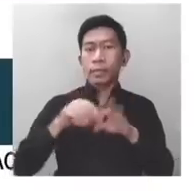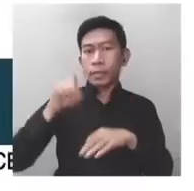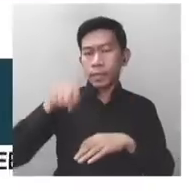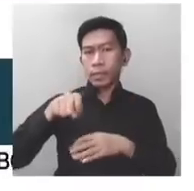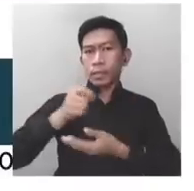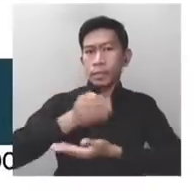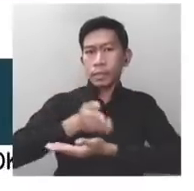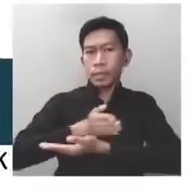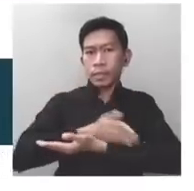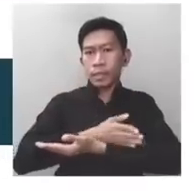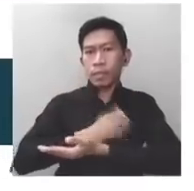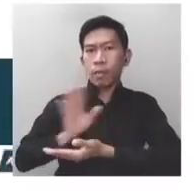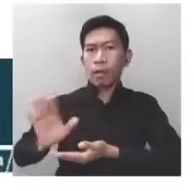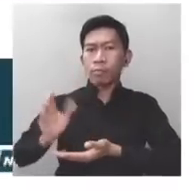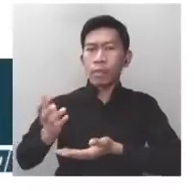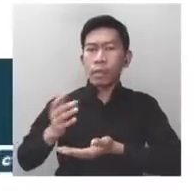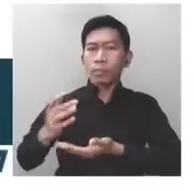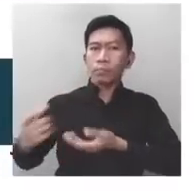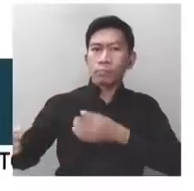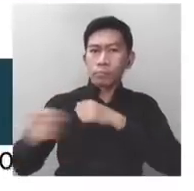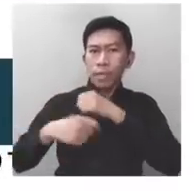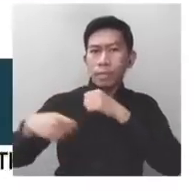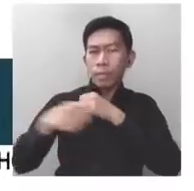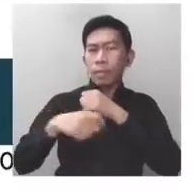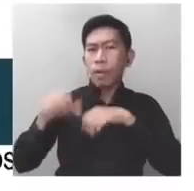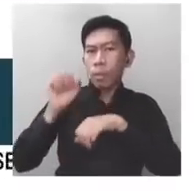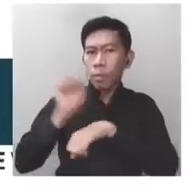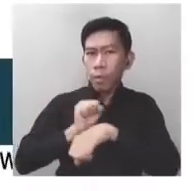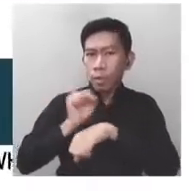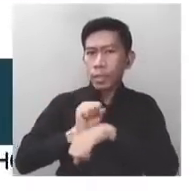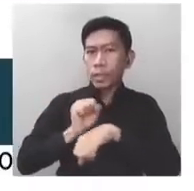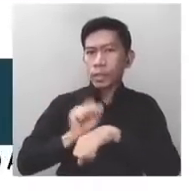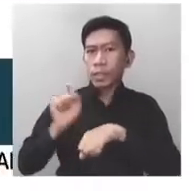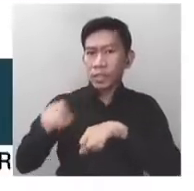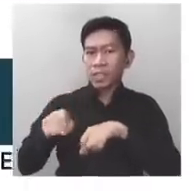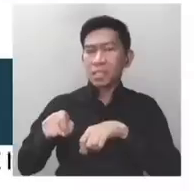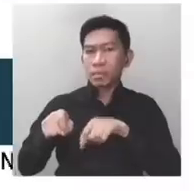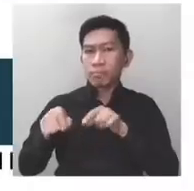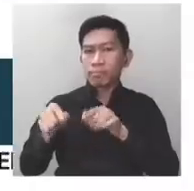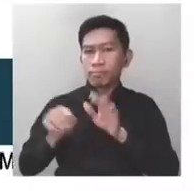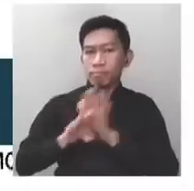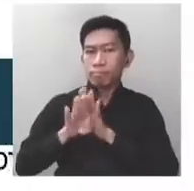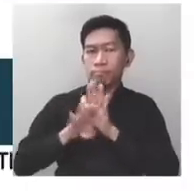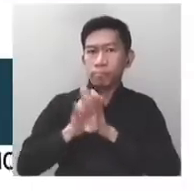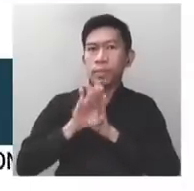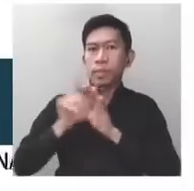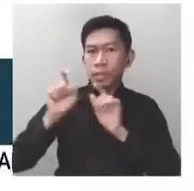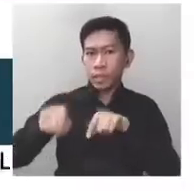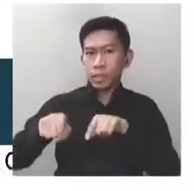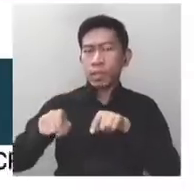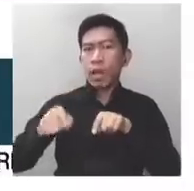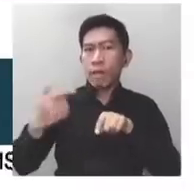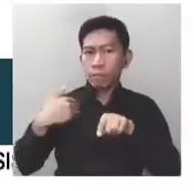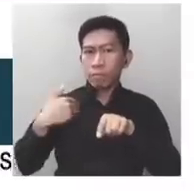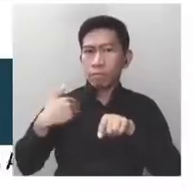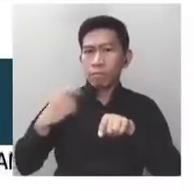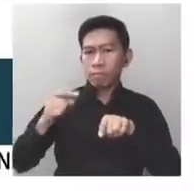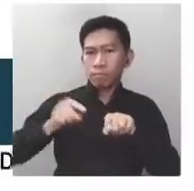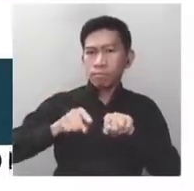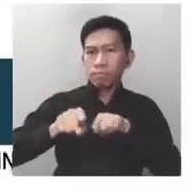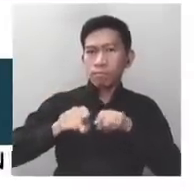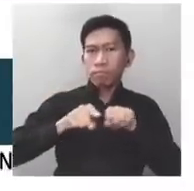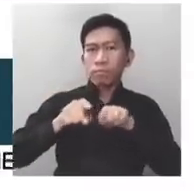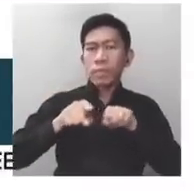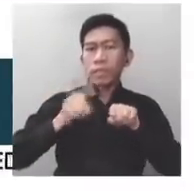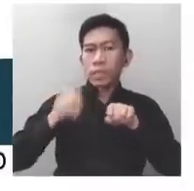their productivity, because at the end of the day, it's very important that they're competitive against the